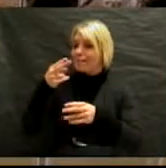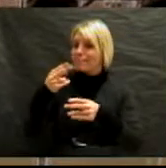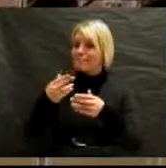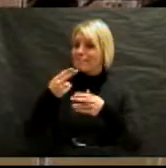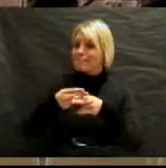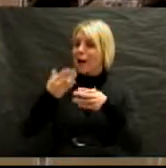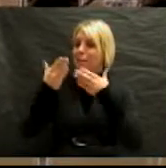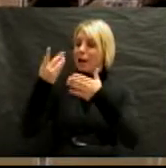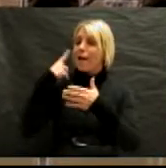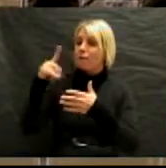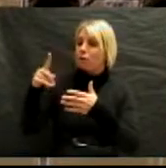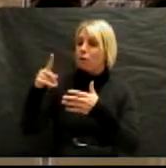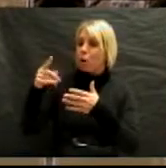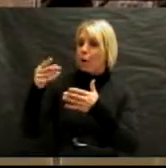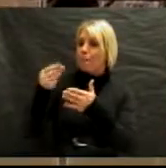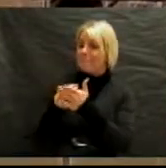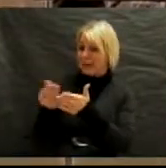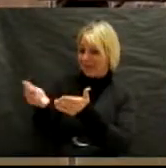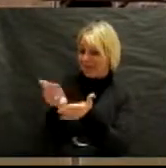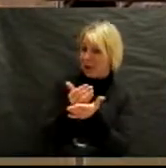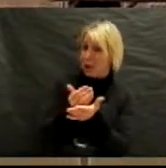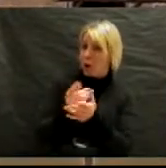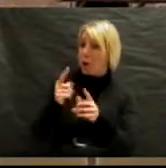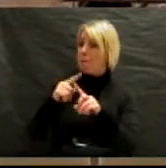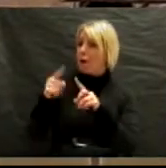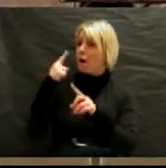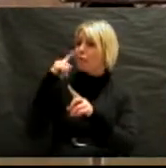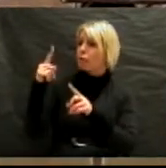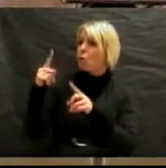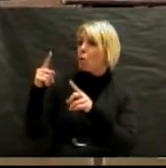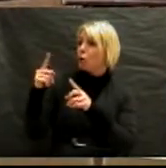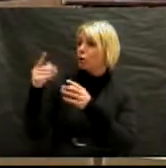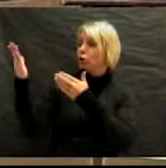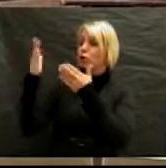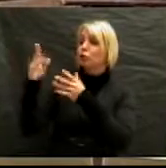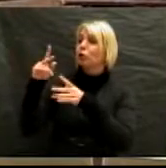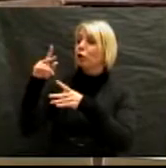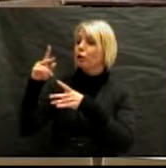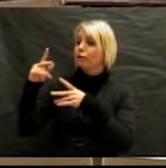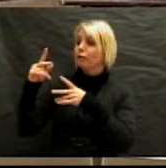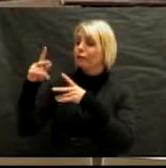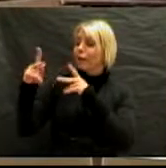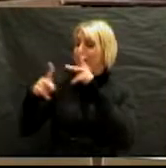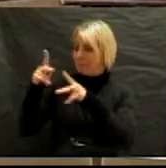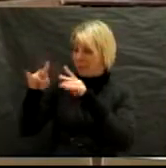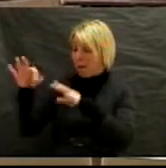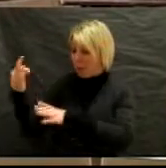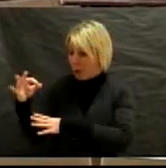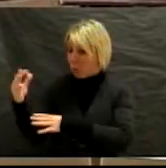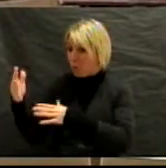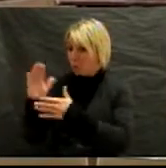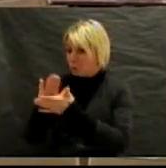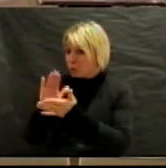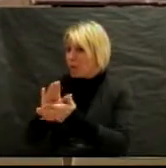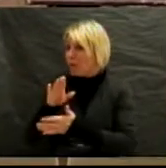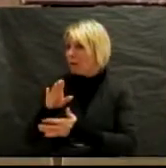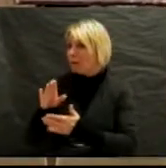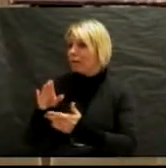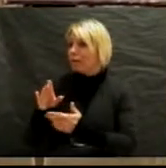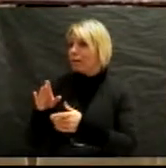compensated for the service that we give to this community. I would like to second what Jerry just said, because that's what I was going to say.